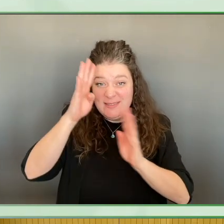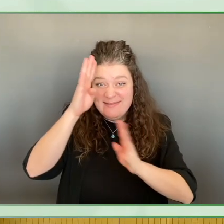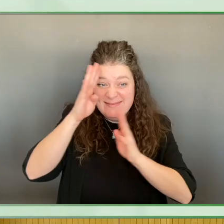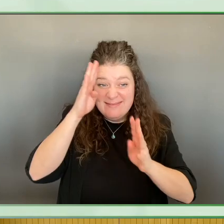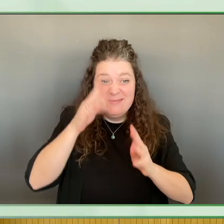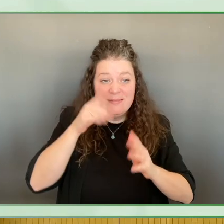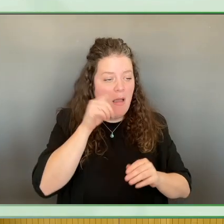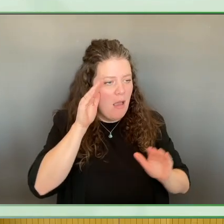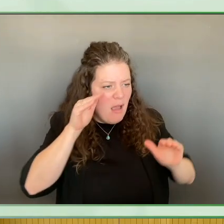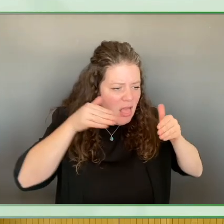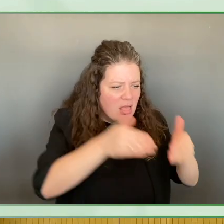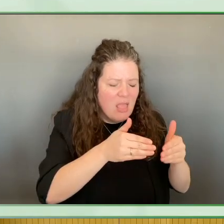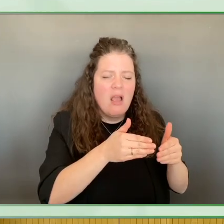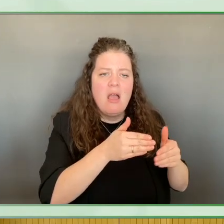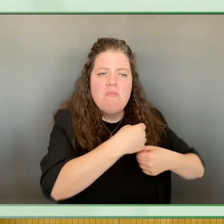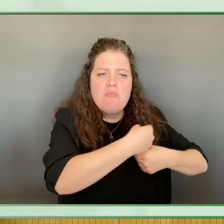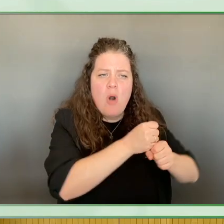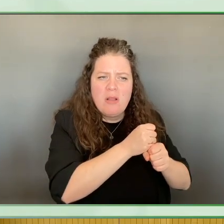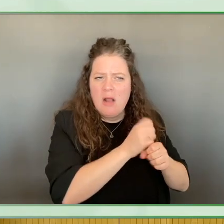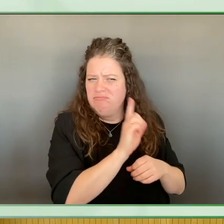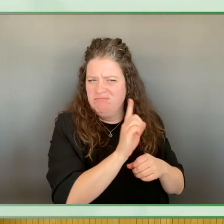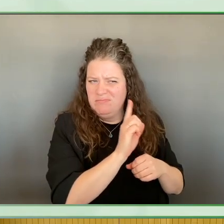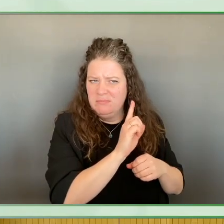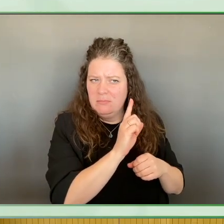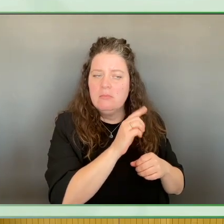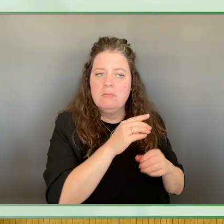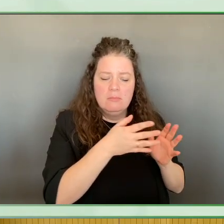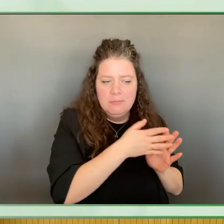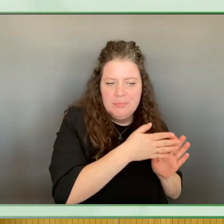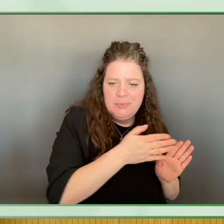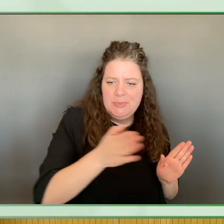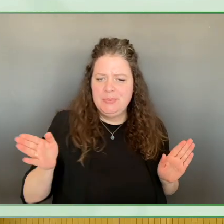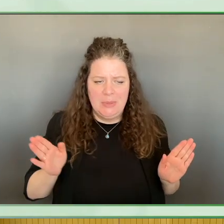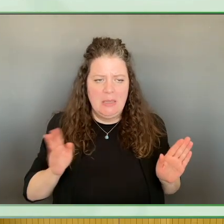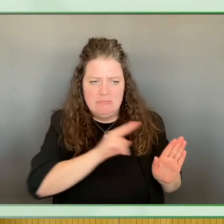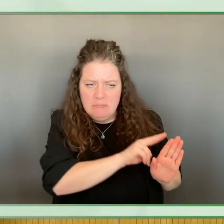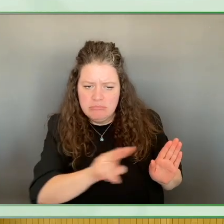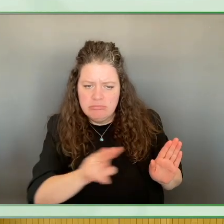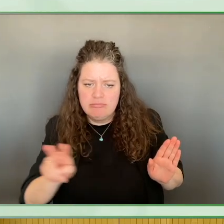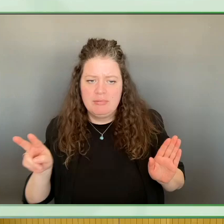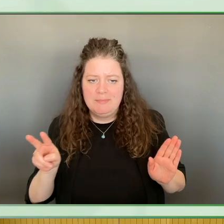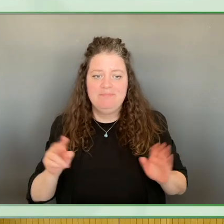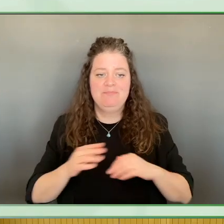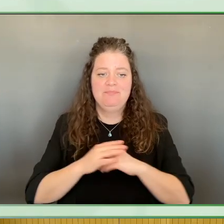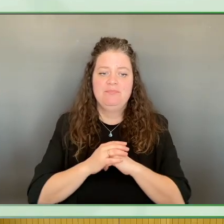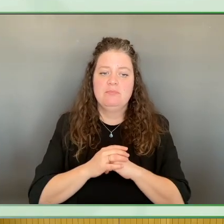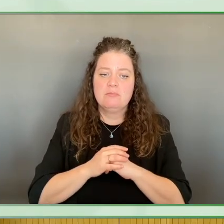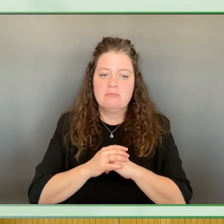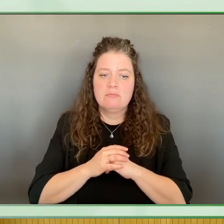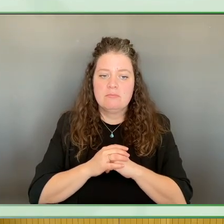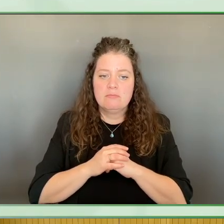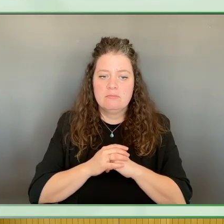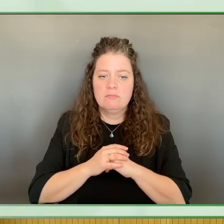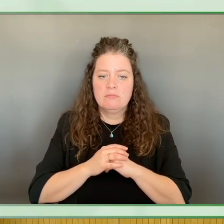We don't just stop from a GDI Hub standpoint whether this innovation is great, whether it's good. We ask a